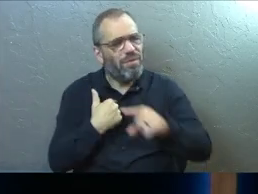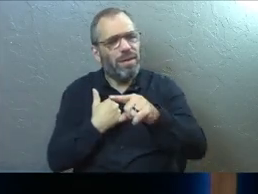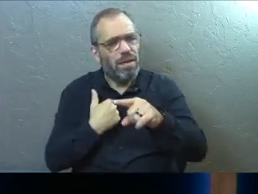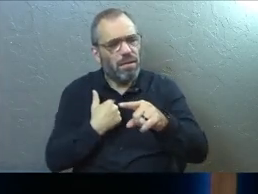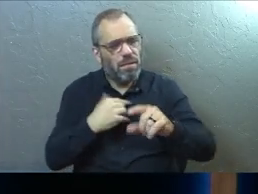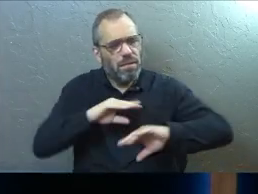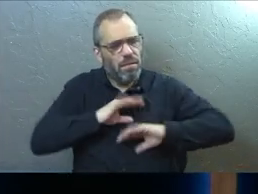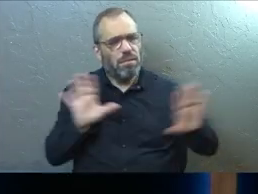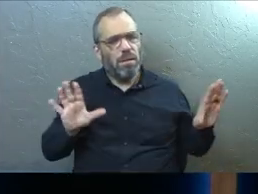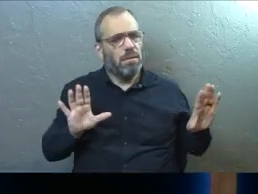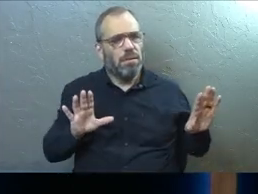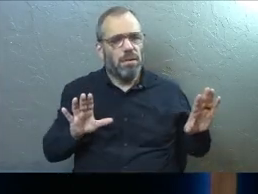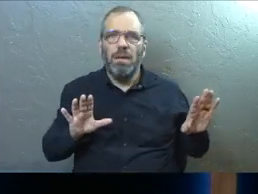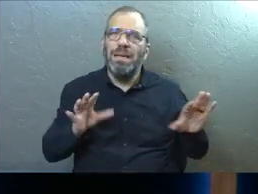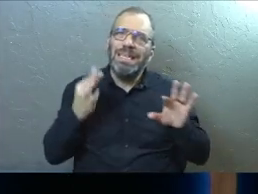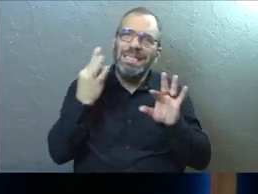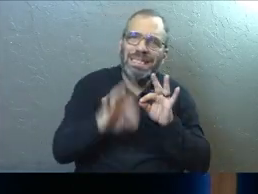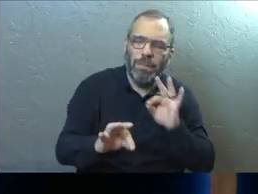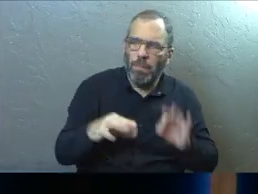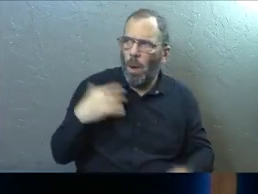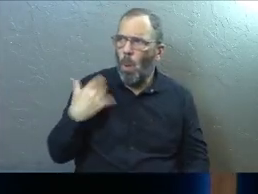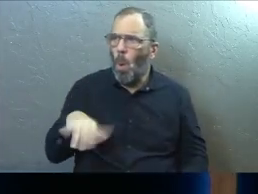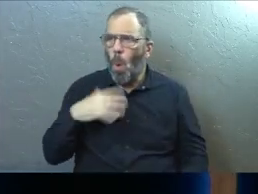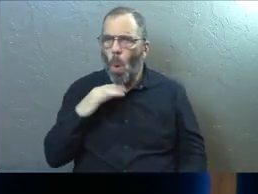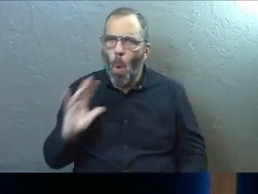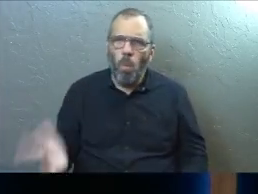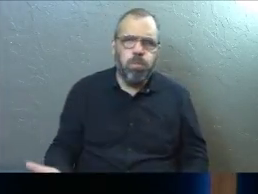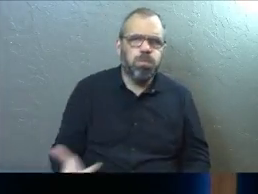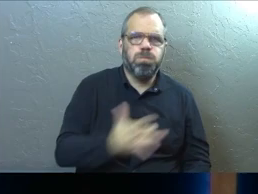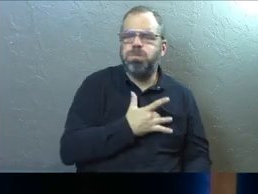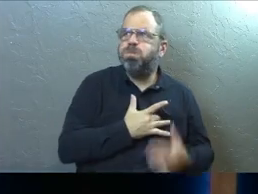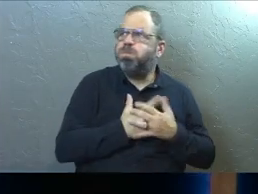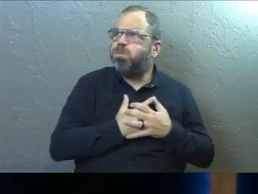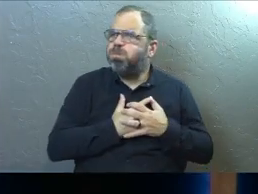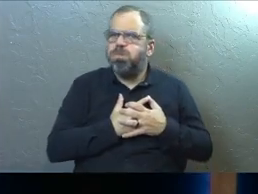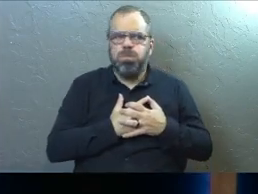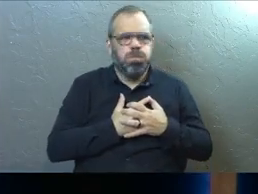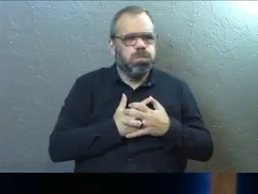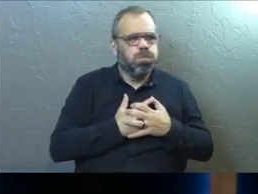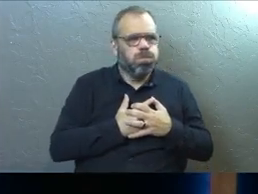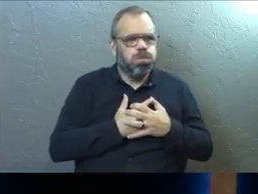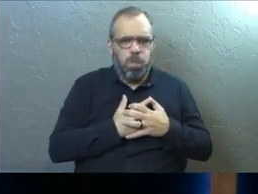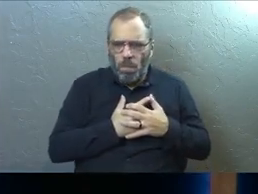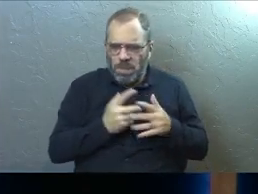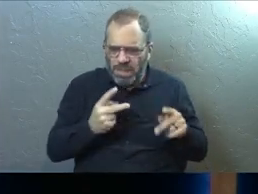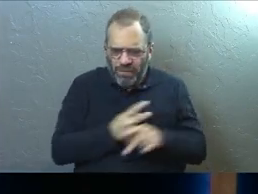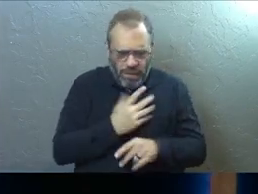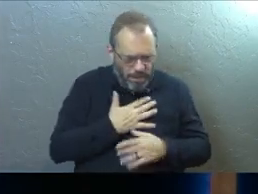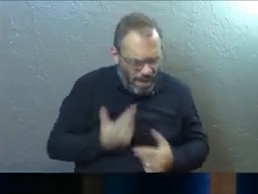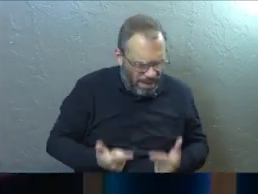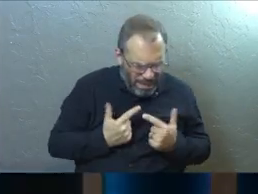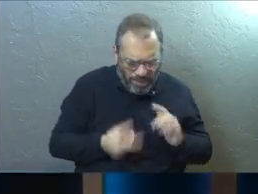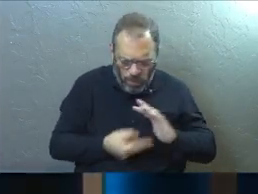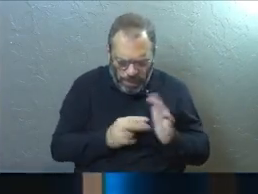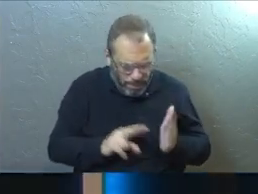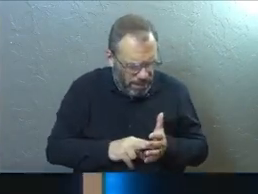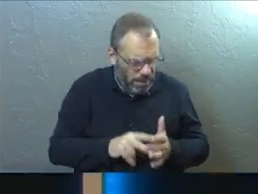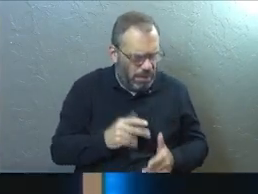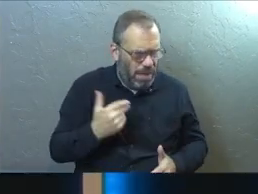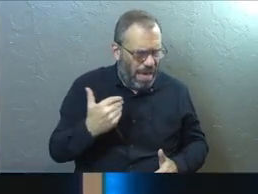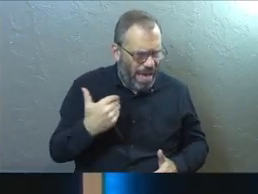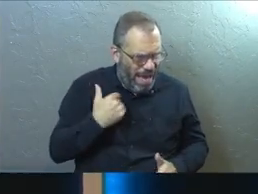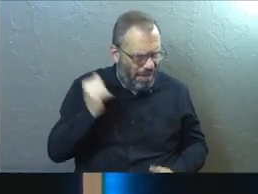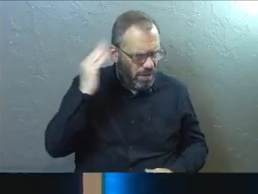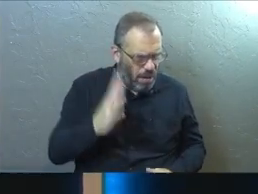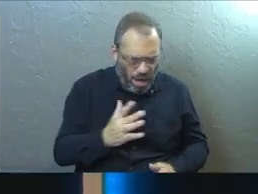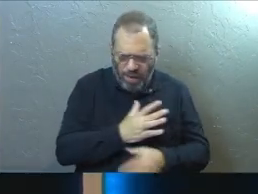you need. That's simple, but that's deep. To really figure that out in your life, what that means and how that